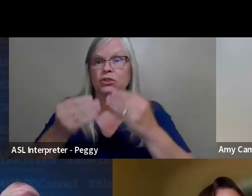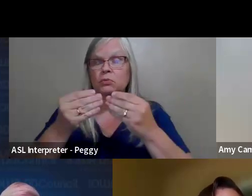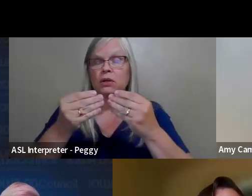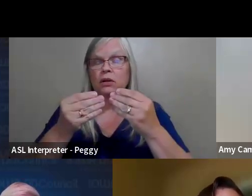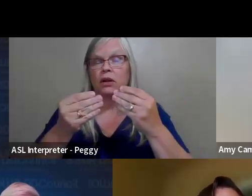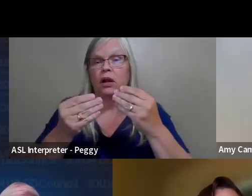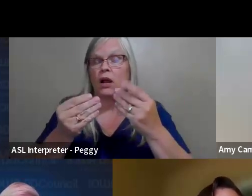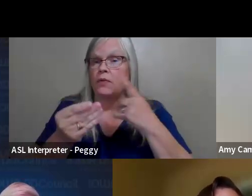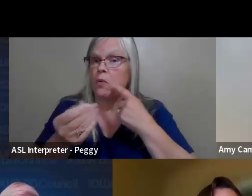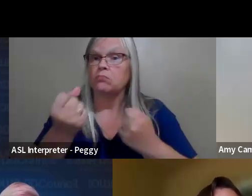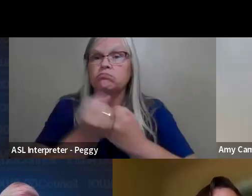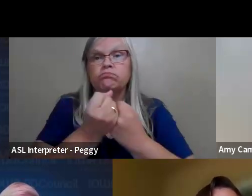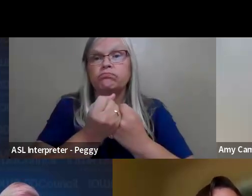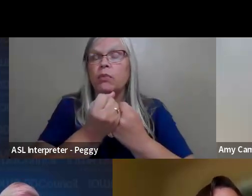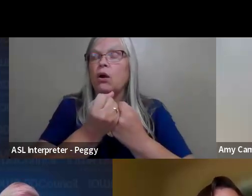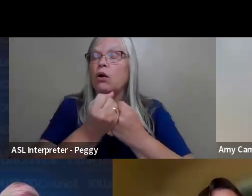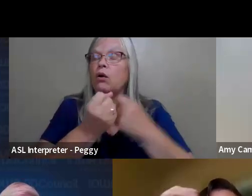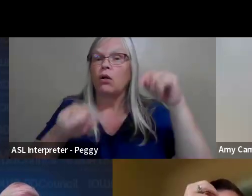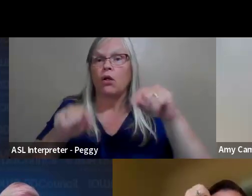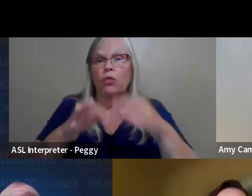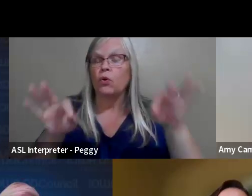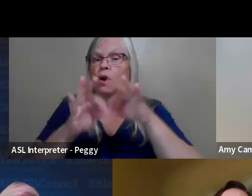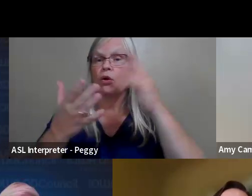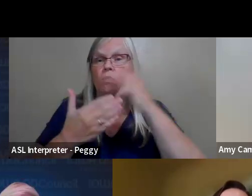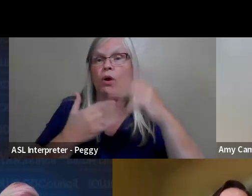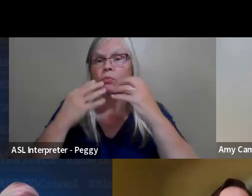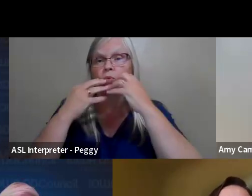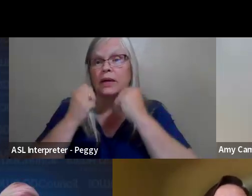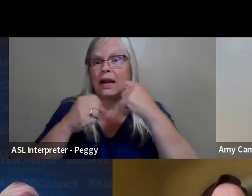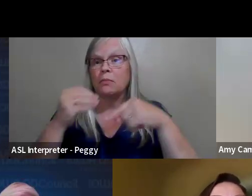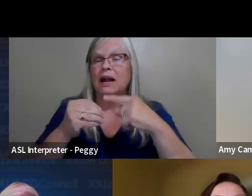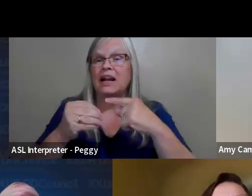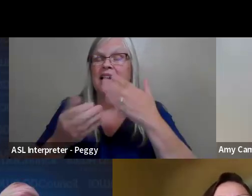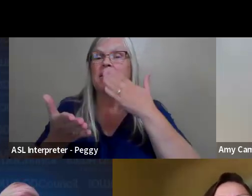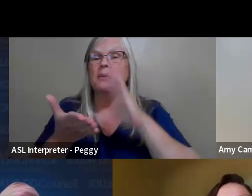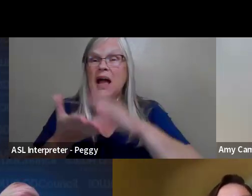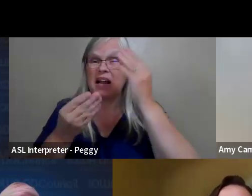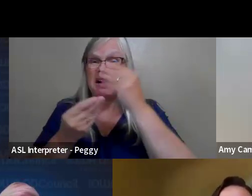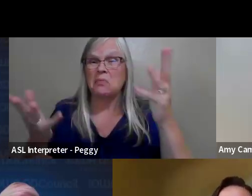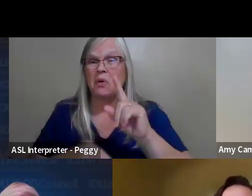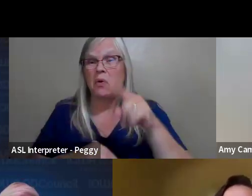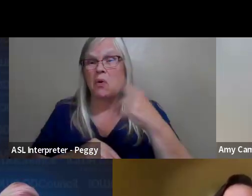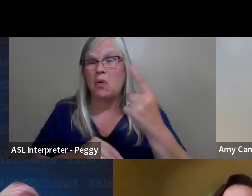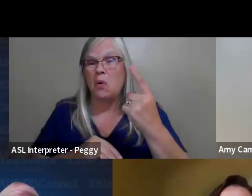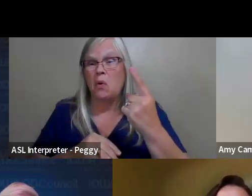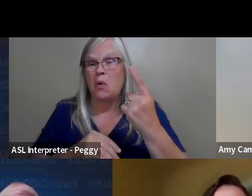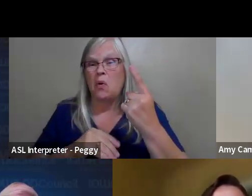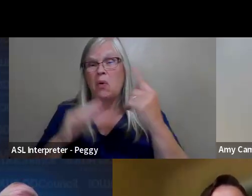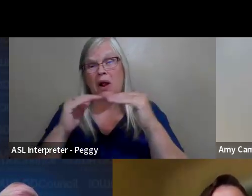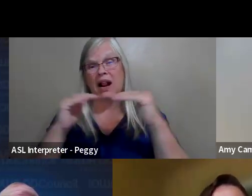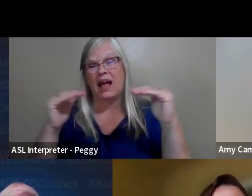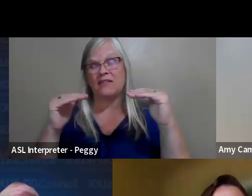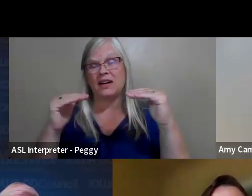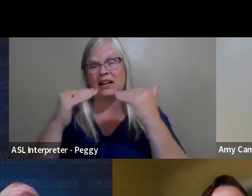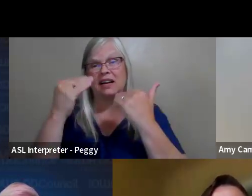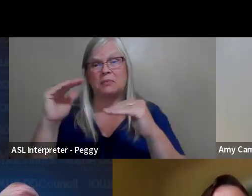the critical programs that we care about. The bad news is that it was only level funded. So we're